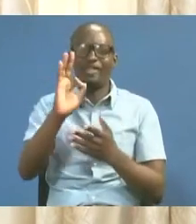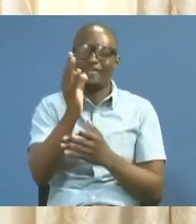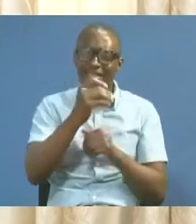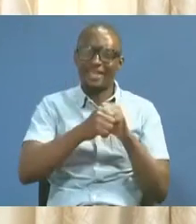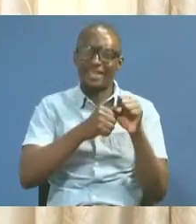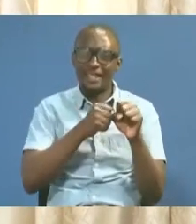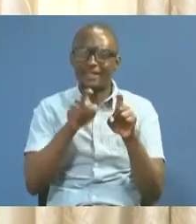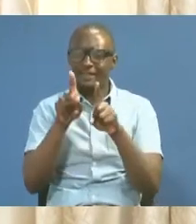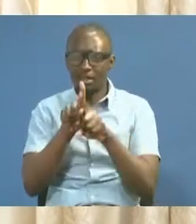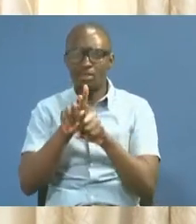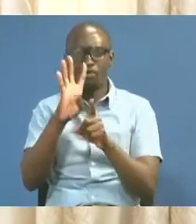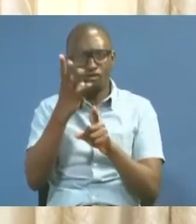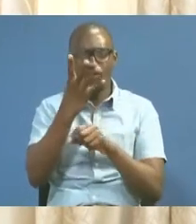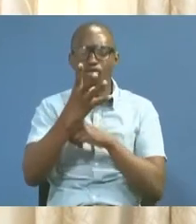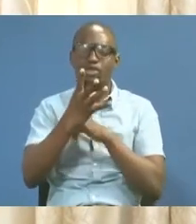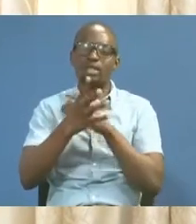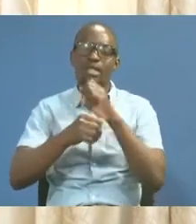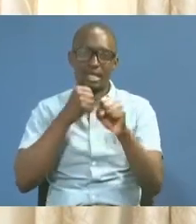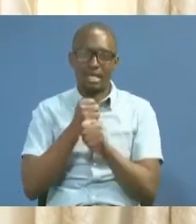and your fourth year. That is a